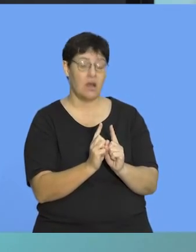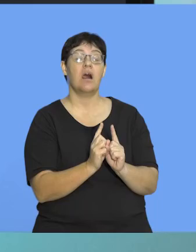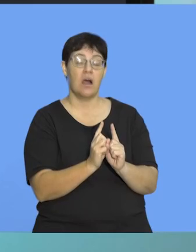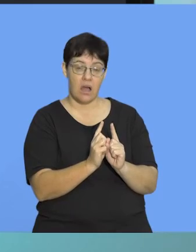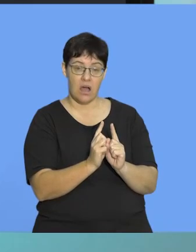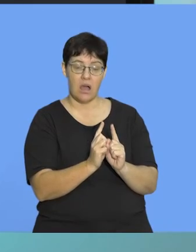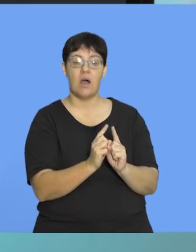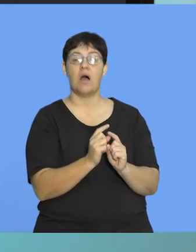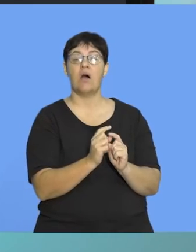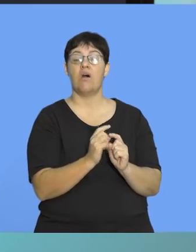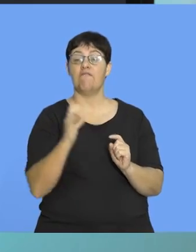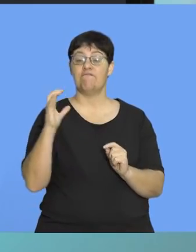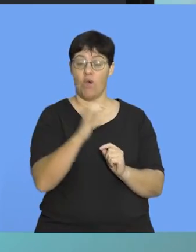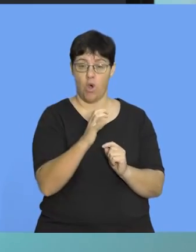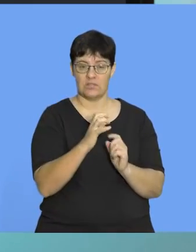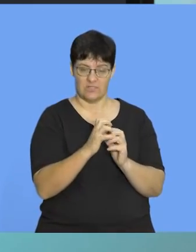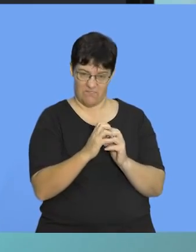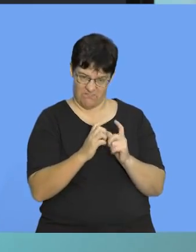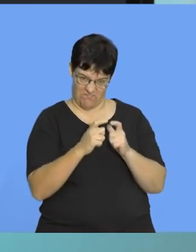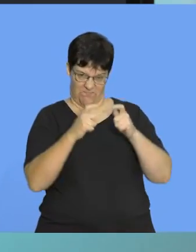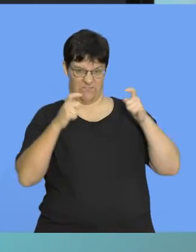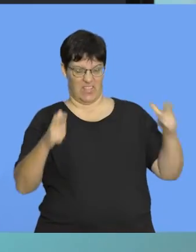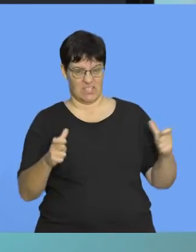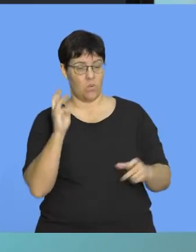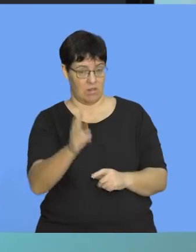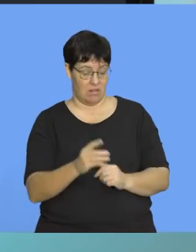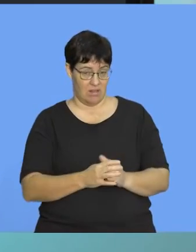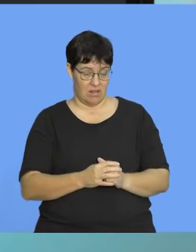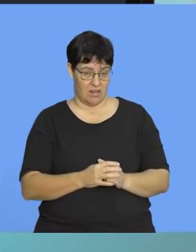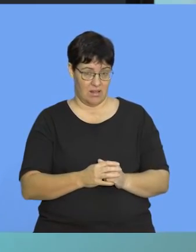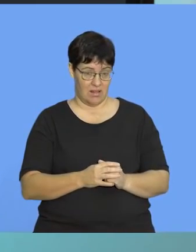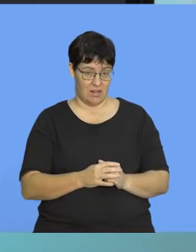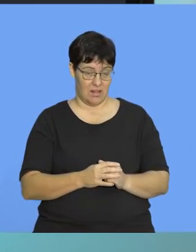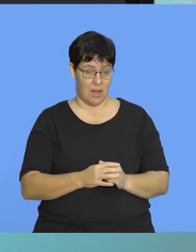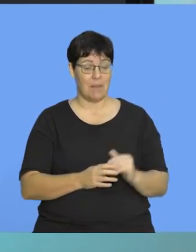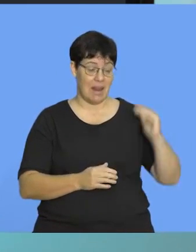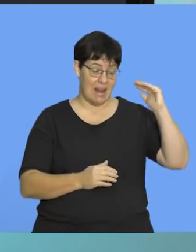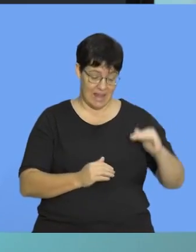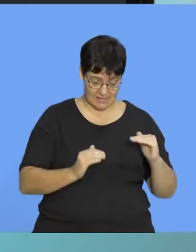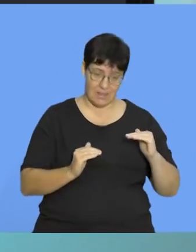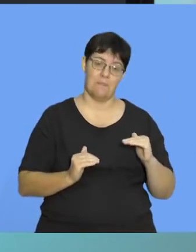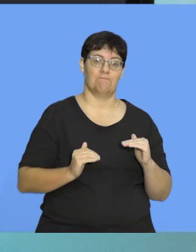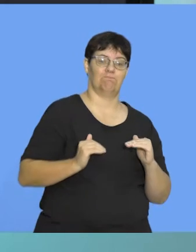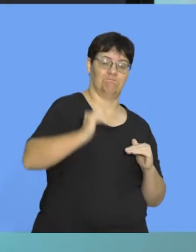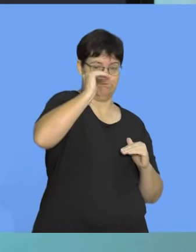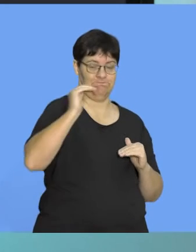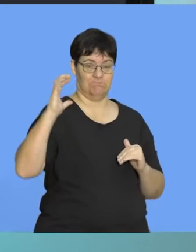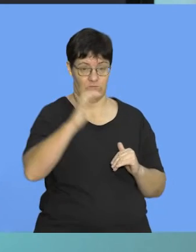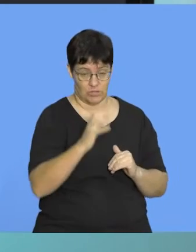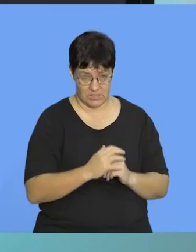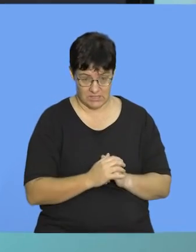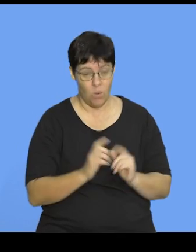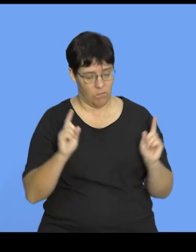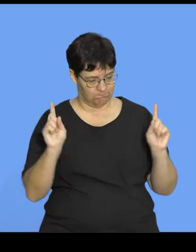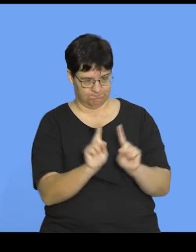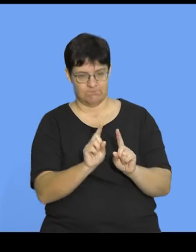my force must become bigger. So I've got to have a bigger answer than I had last time. Let's see if that's